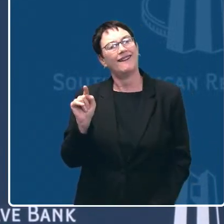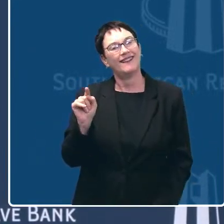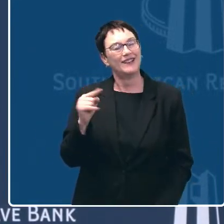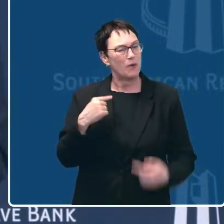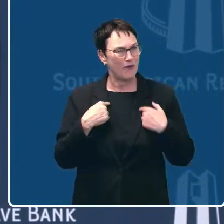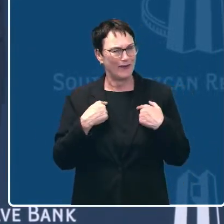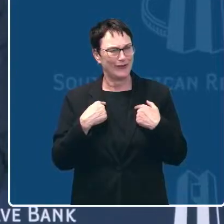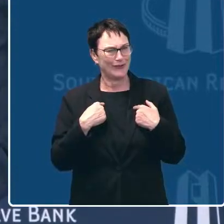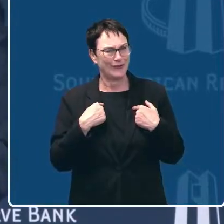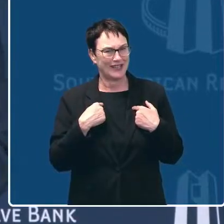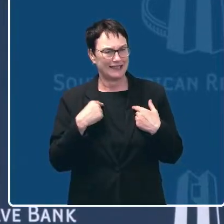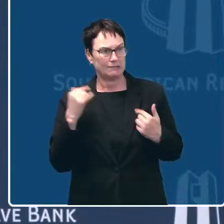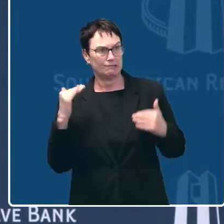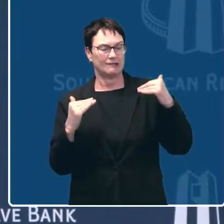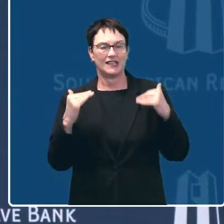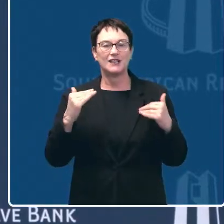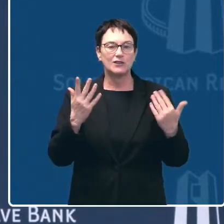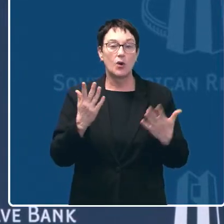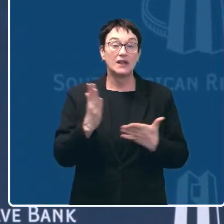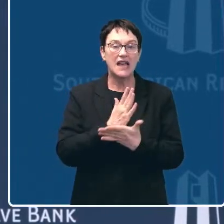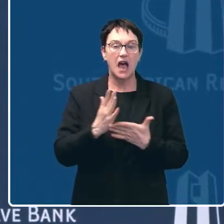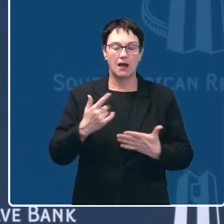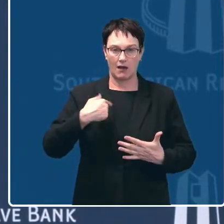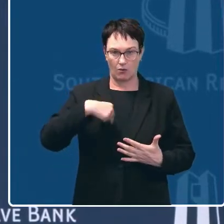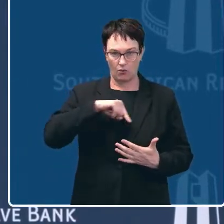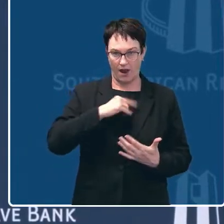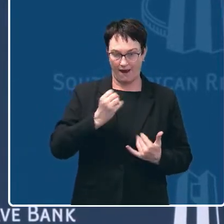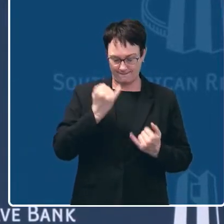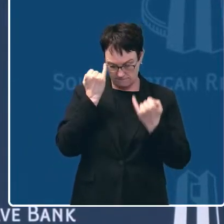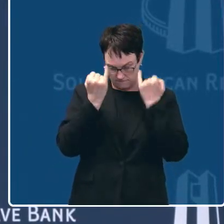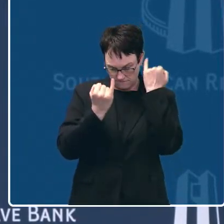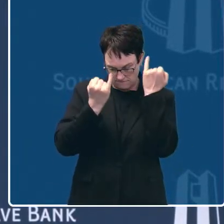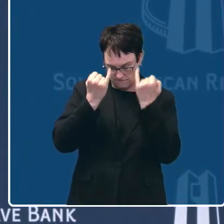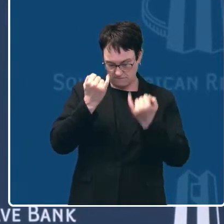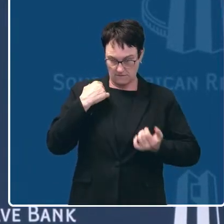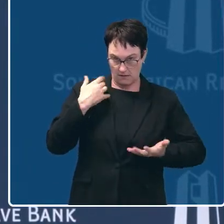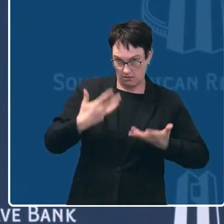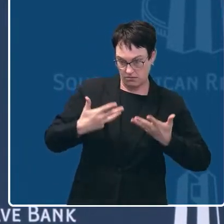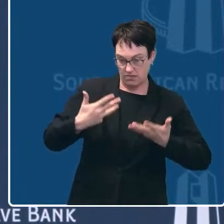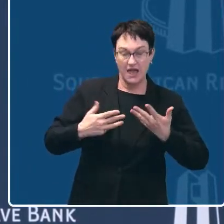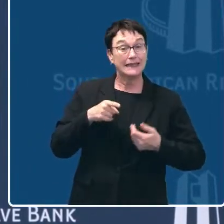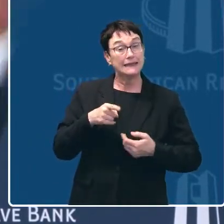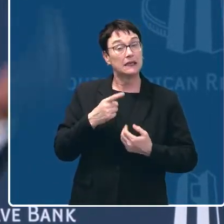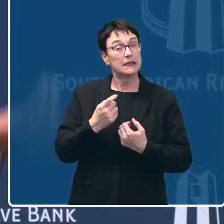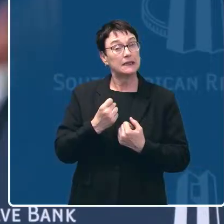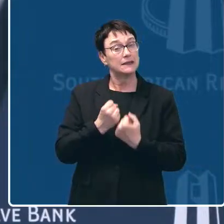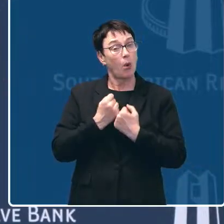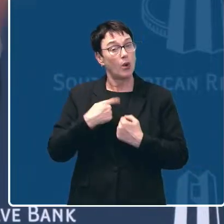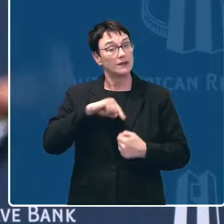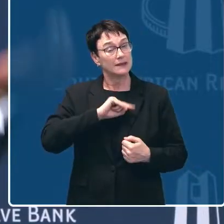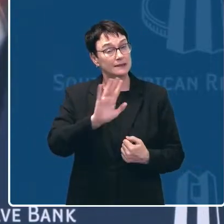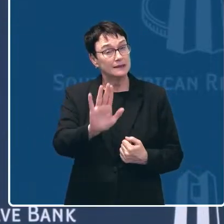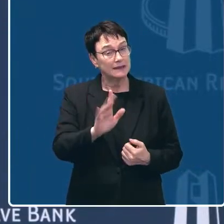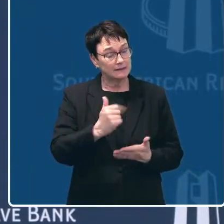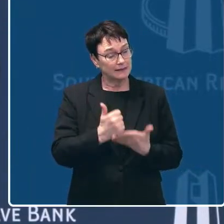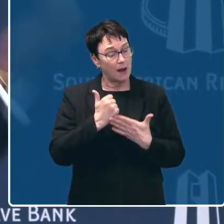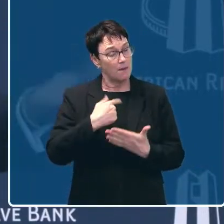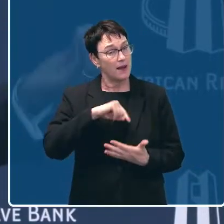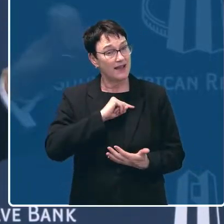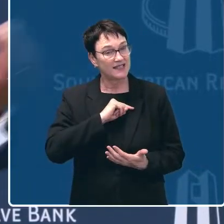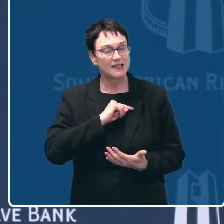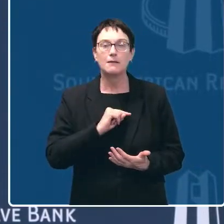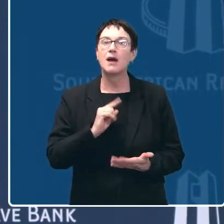our own idiosyncratic uncertainties. That helps, but there is also the story